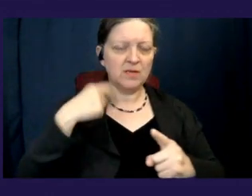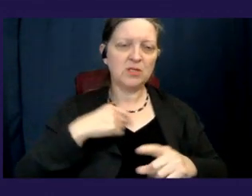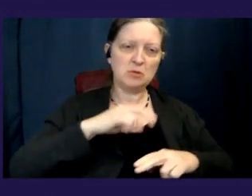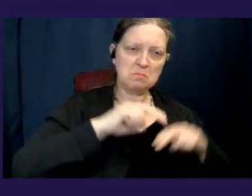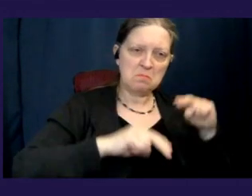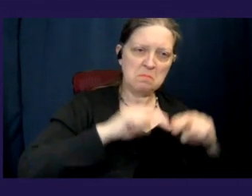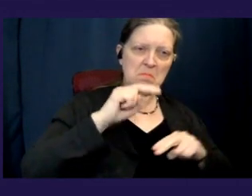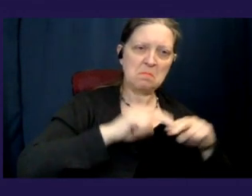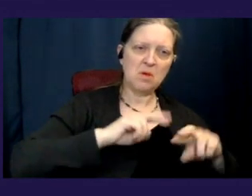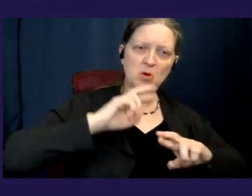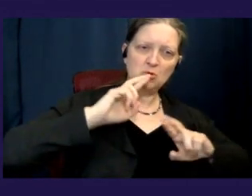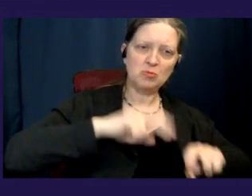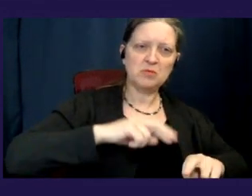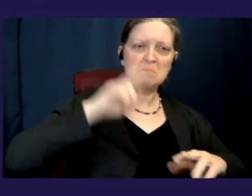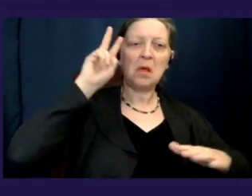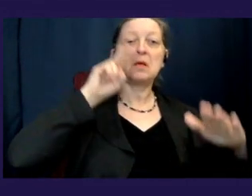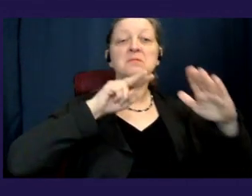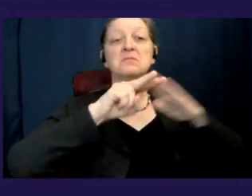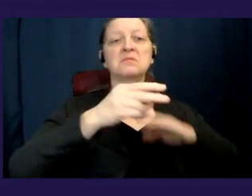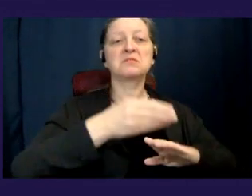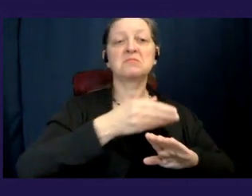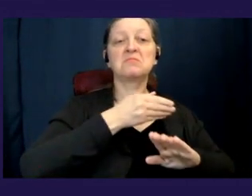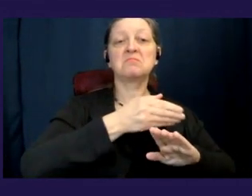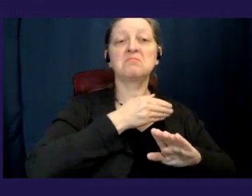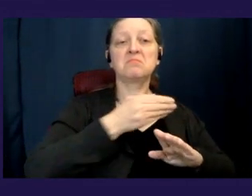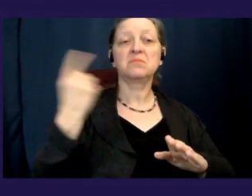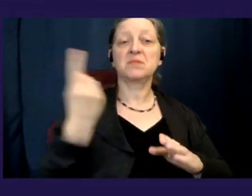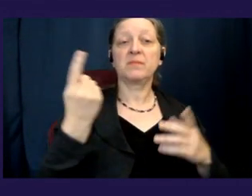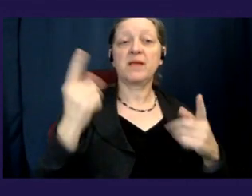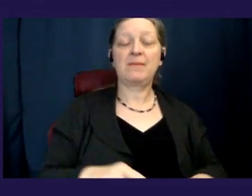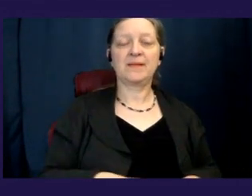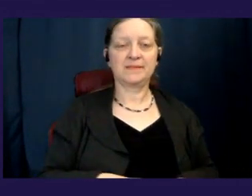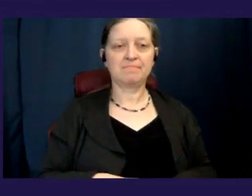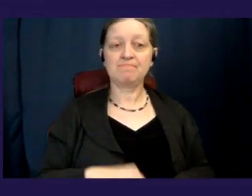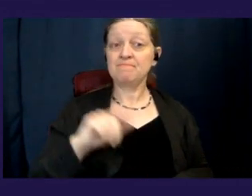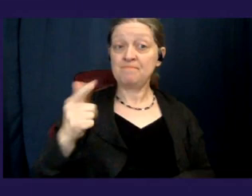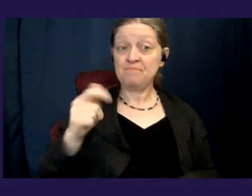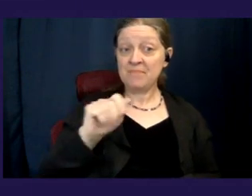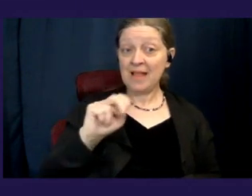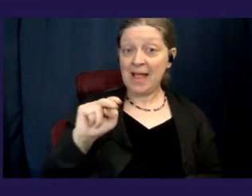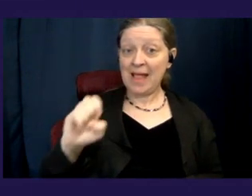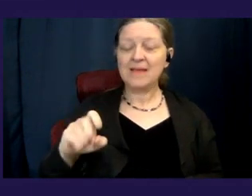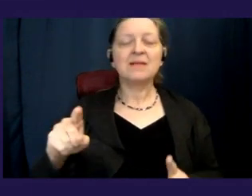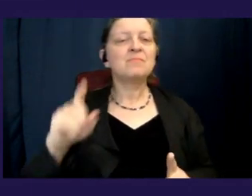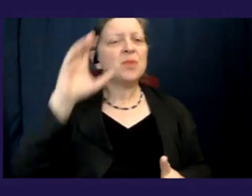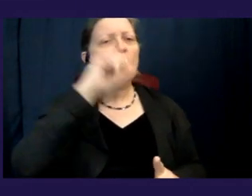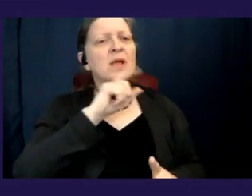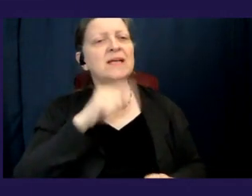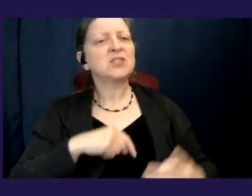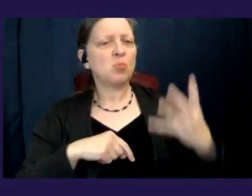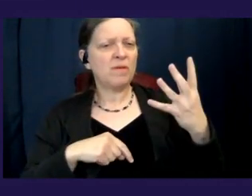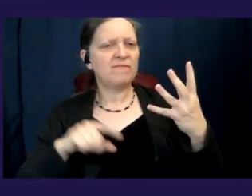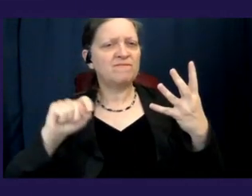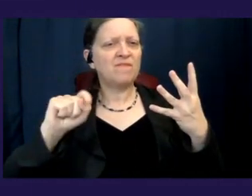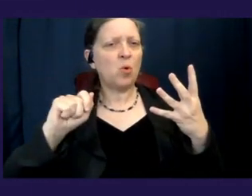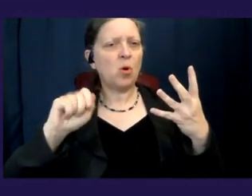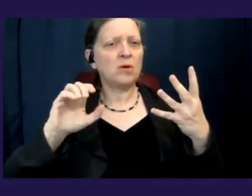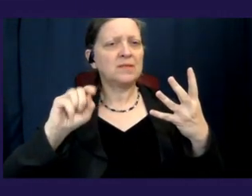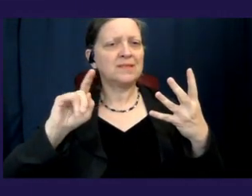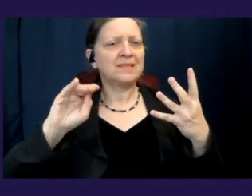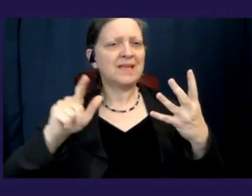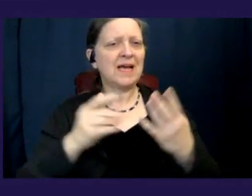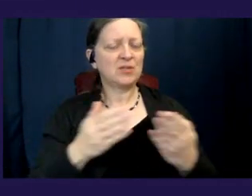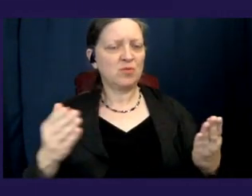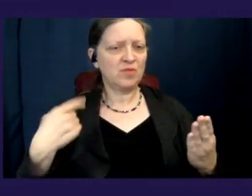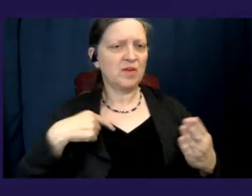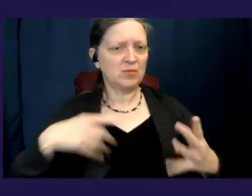Great. Anne, what do you want to add to that? Yeah, no, I guess there's kind of four tactical things that we've kind of taken on, you know, for kind of concrete. One is, I think,